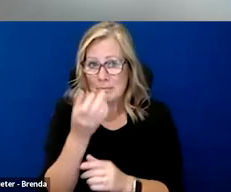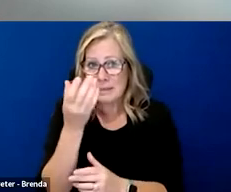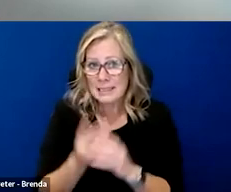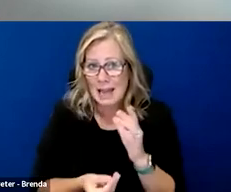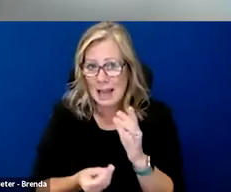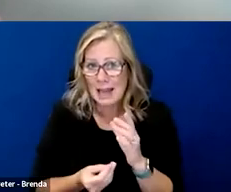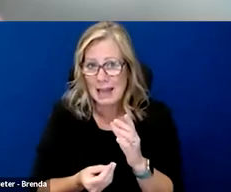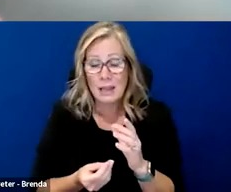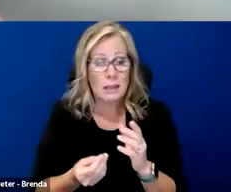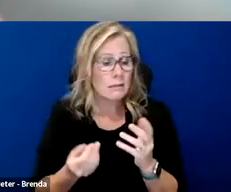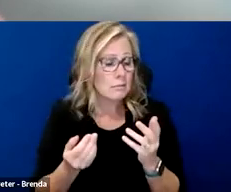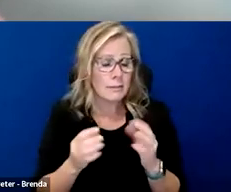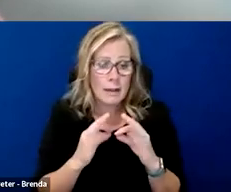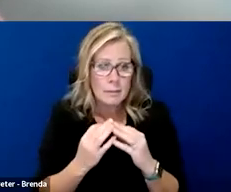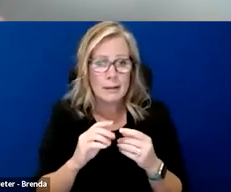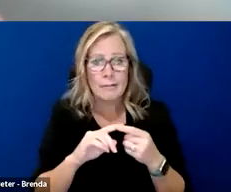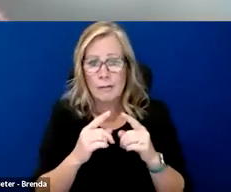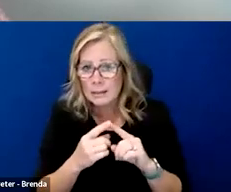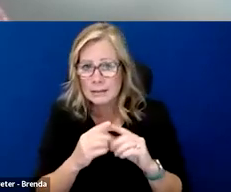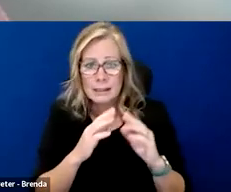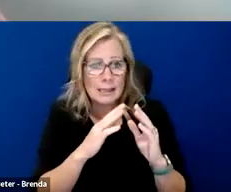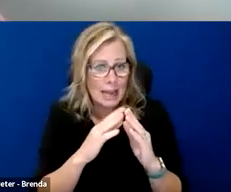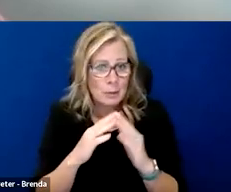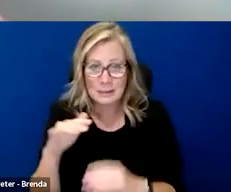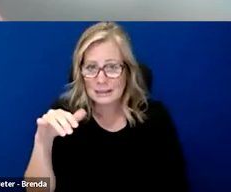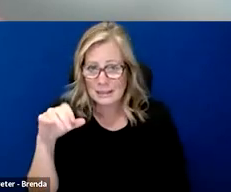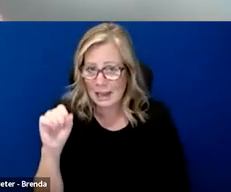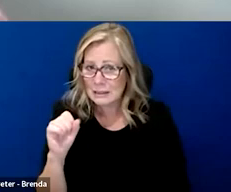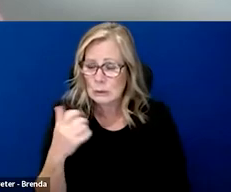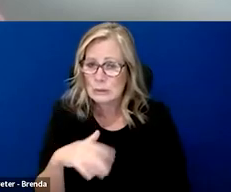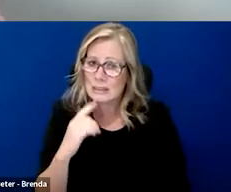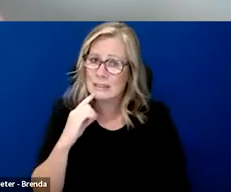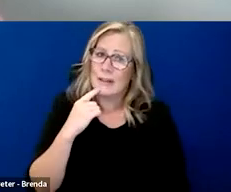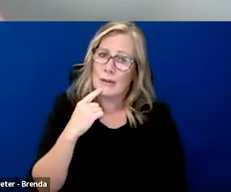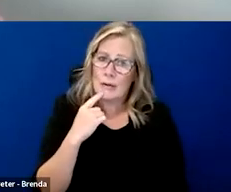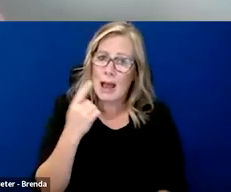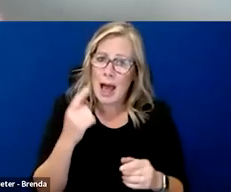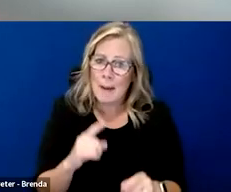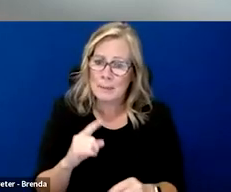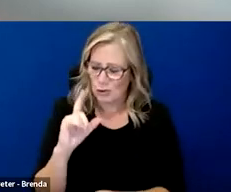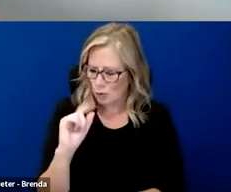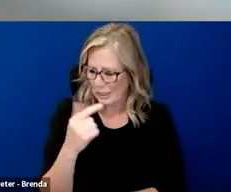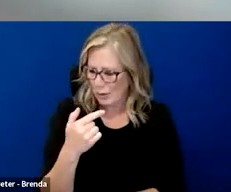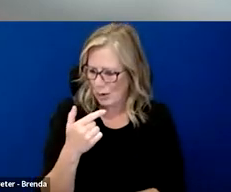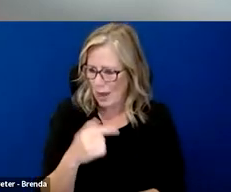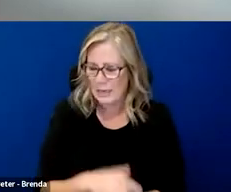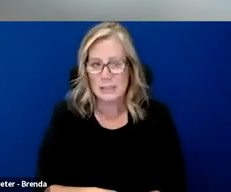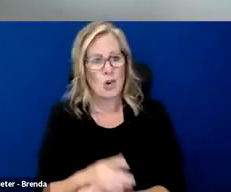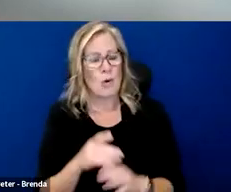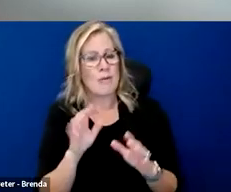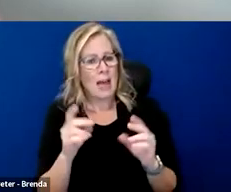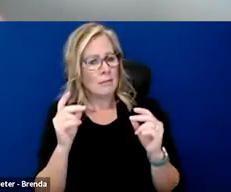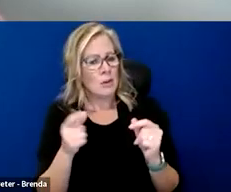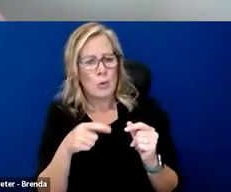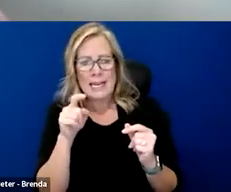them our friends, families, and neighbors. And it's really important that we learn from that and develop practices that can protect our